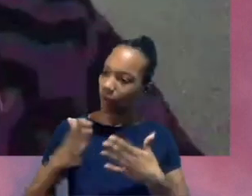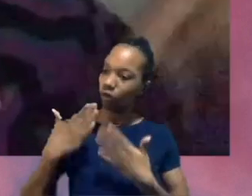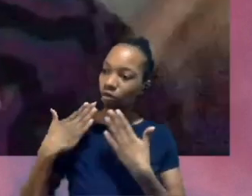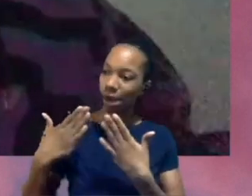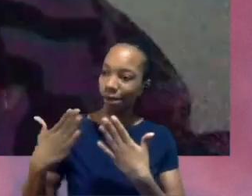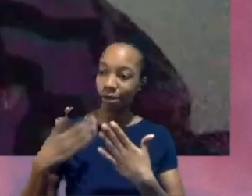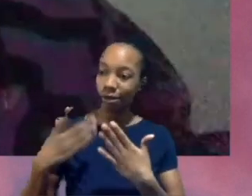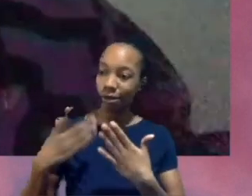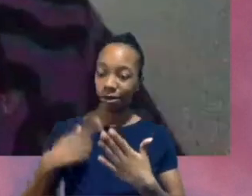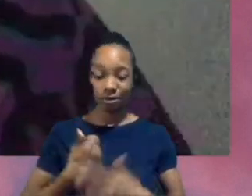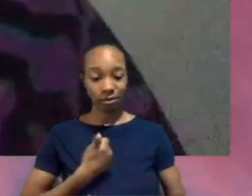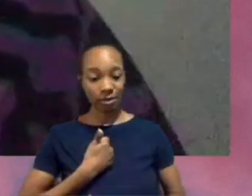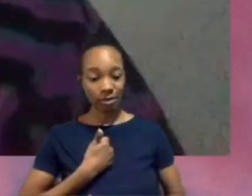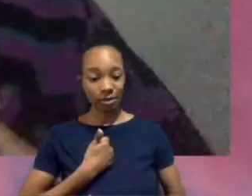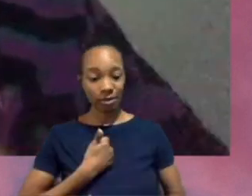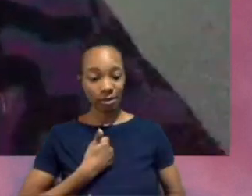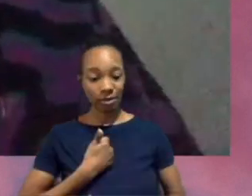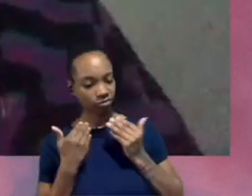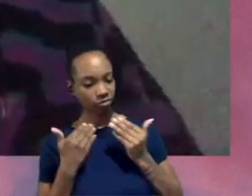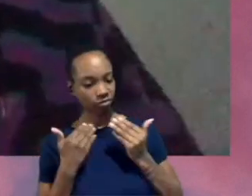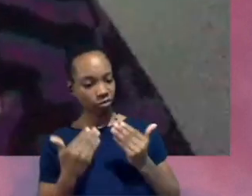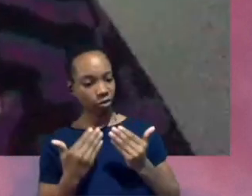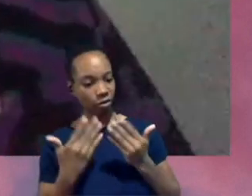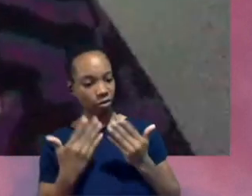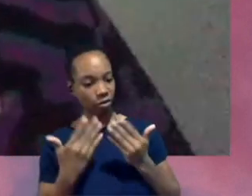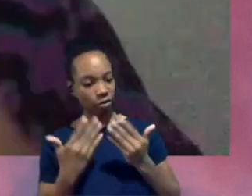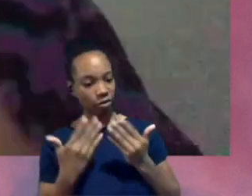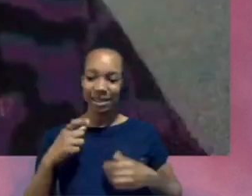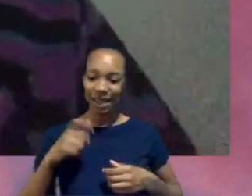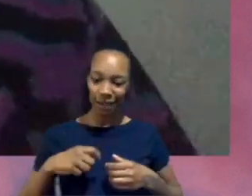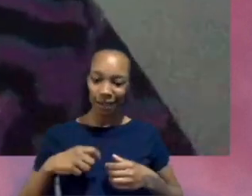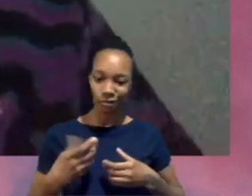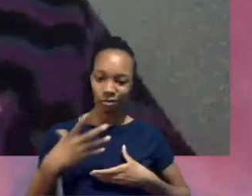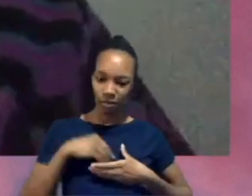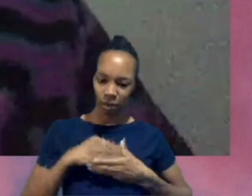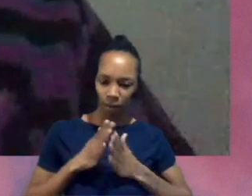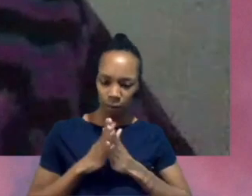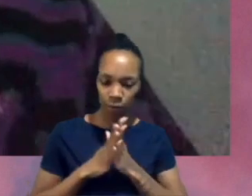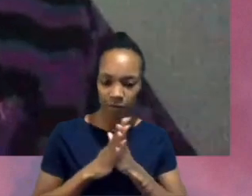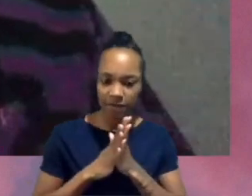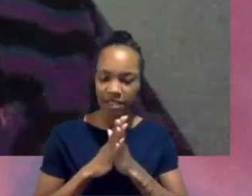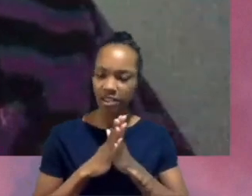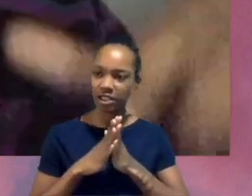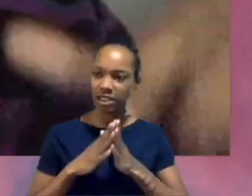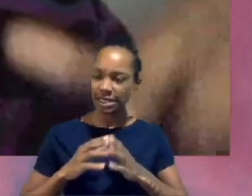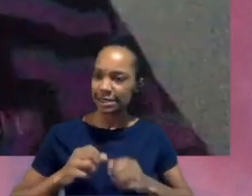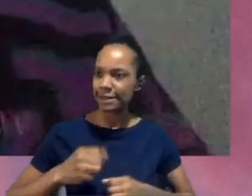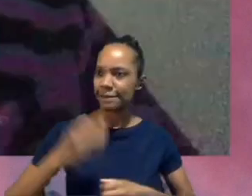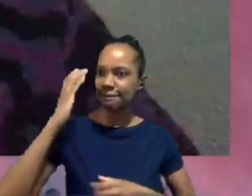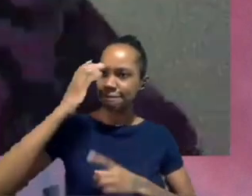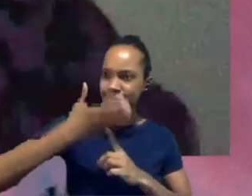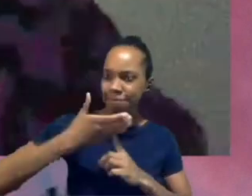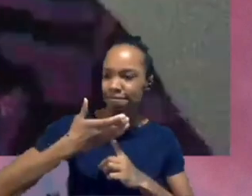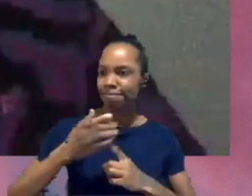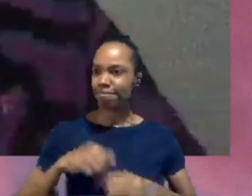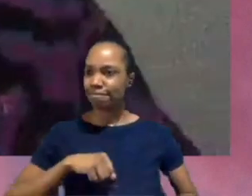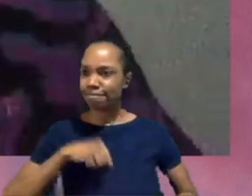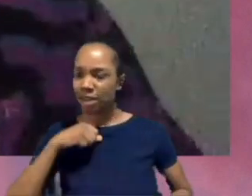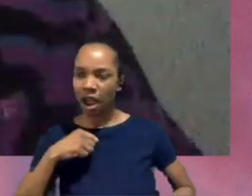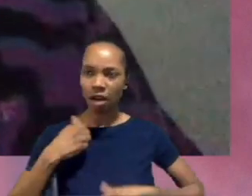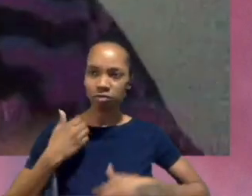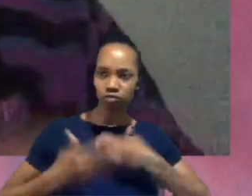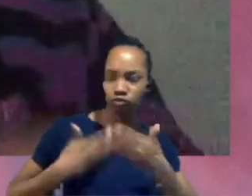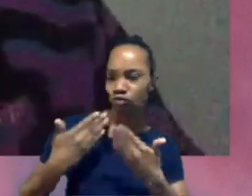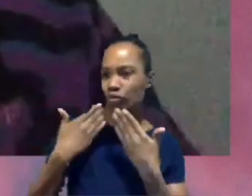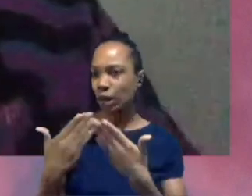time. Learned to lean on the pain as motivation to keep going. If the world sees my vulnerability, it gonna use it against me, mama says. Never